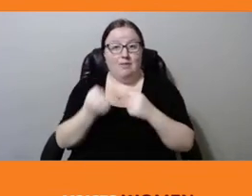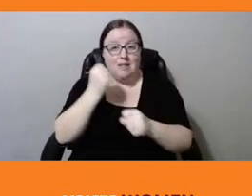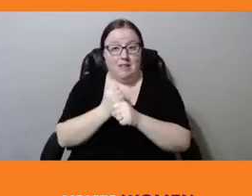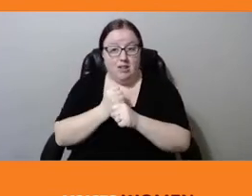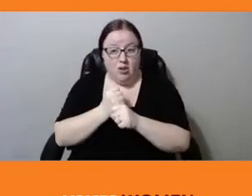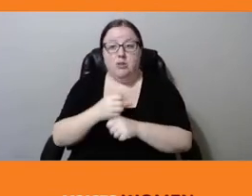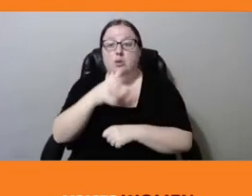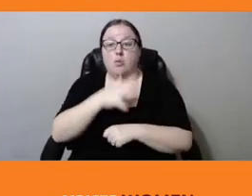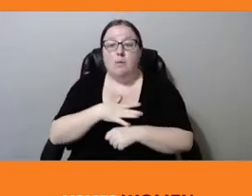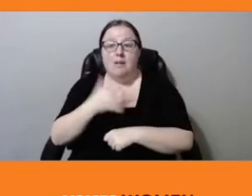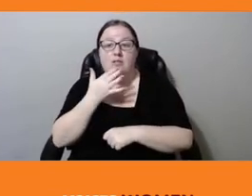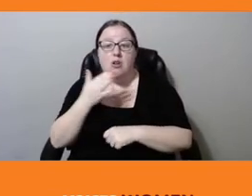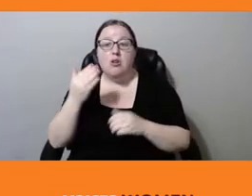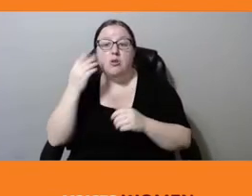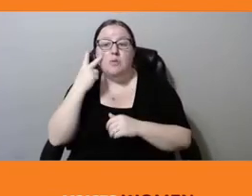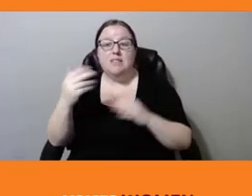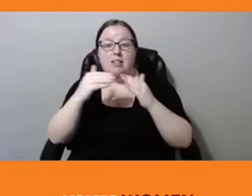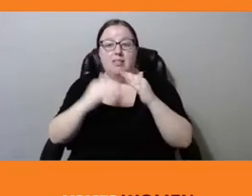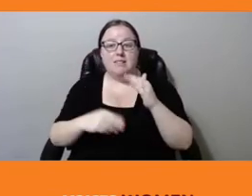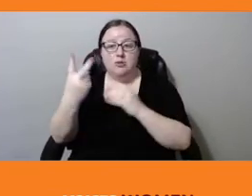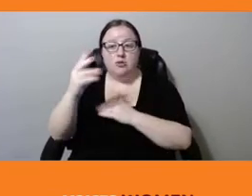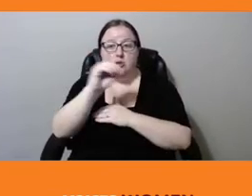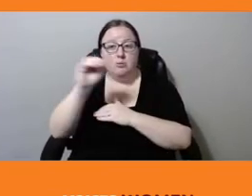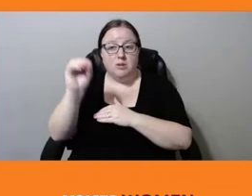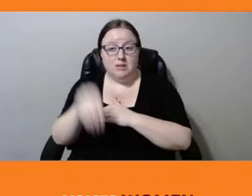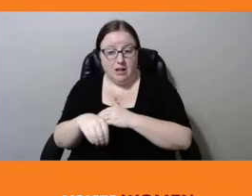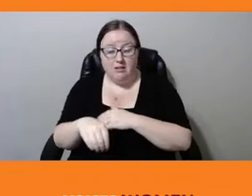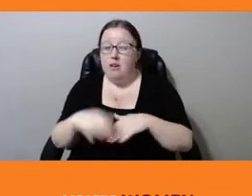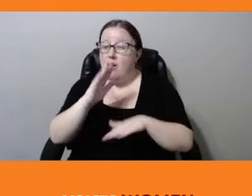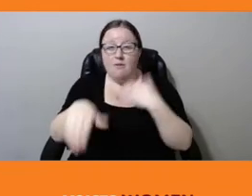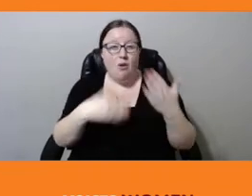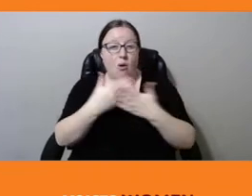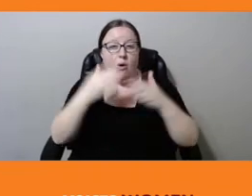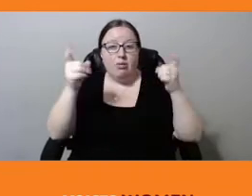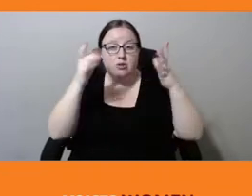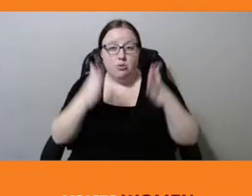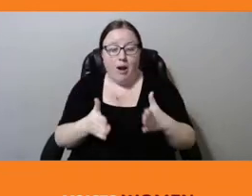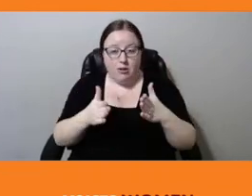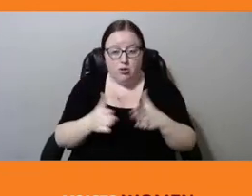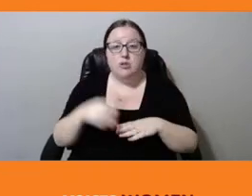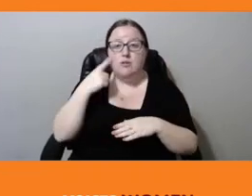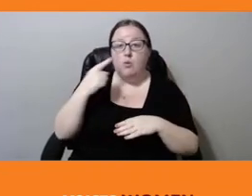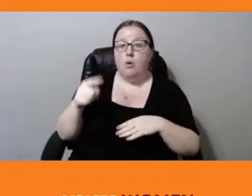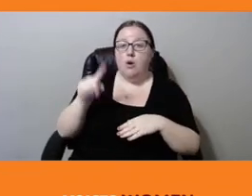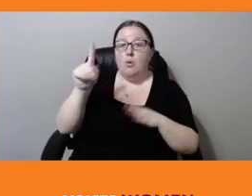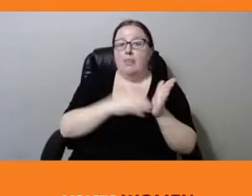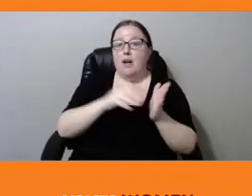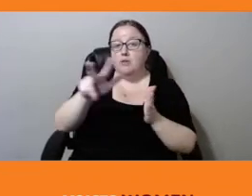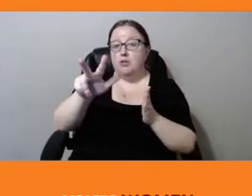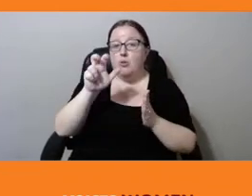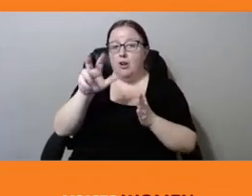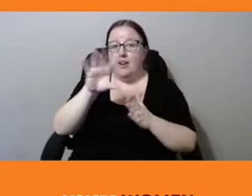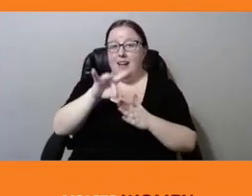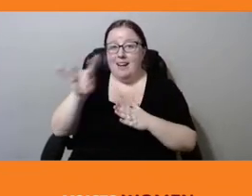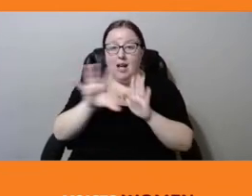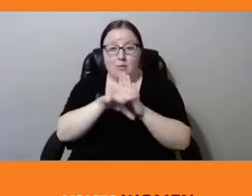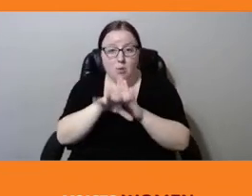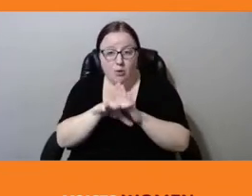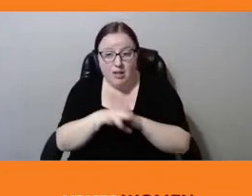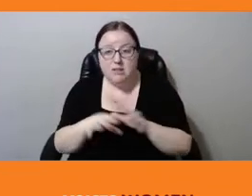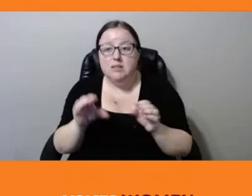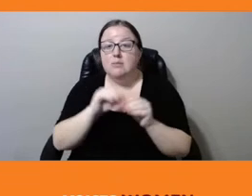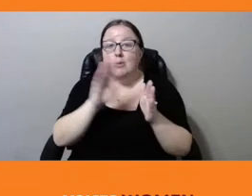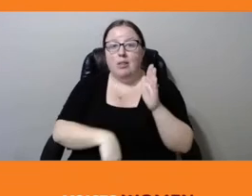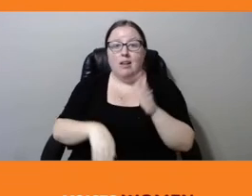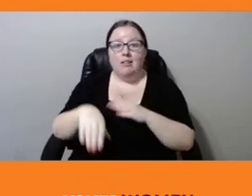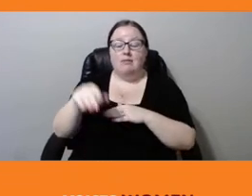women of color, we see that less than 2% of all of the directors across these 1,388 movies, more than 1,500